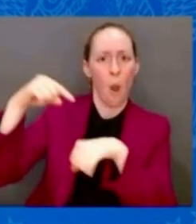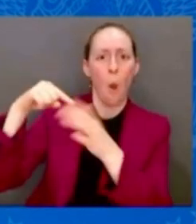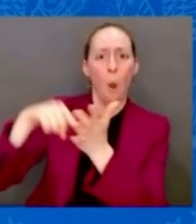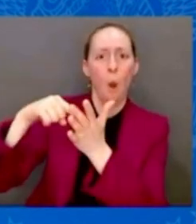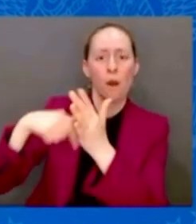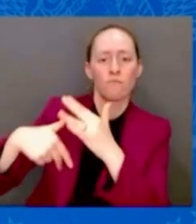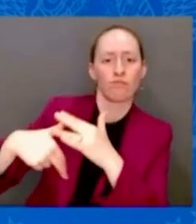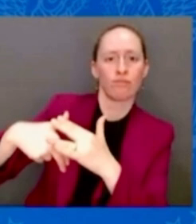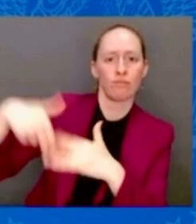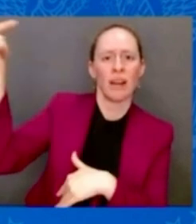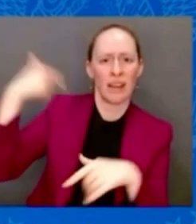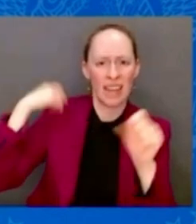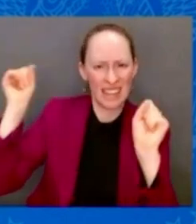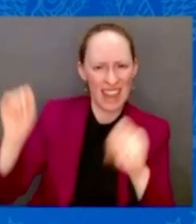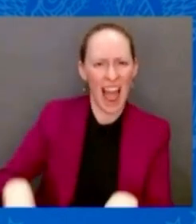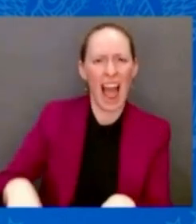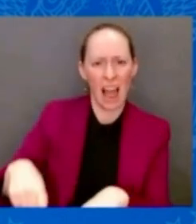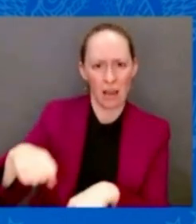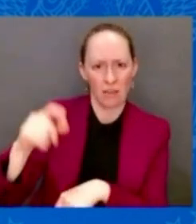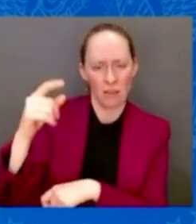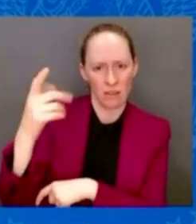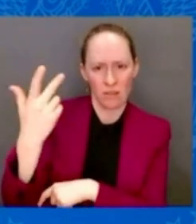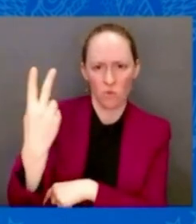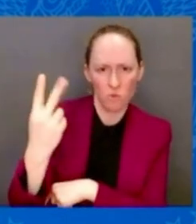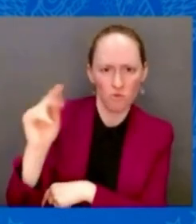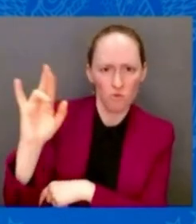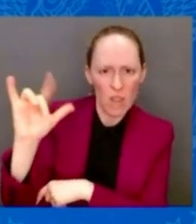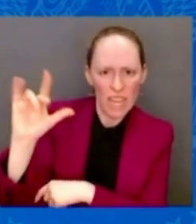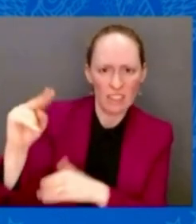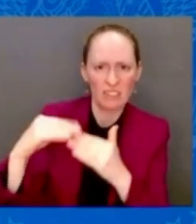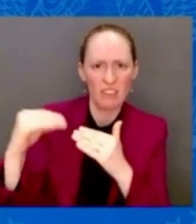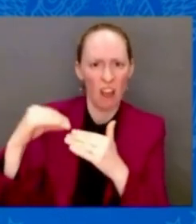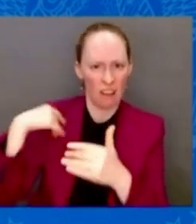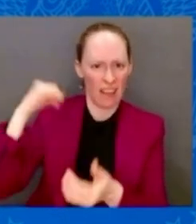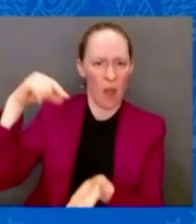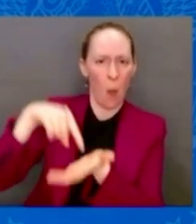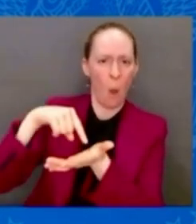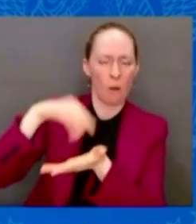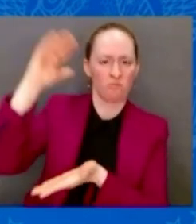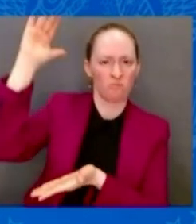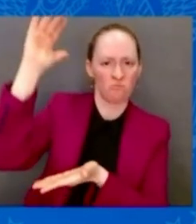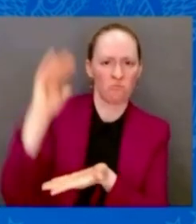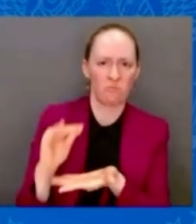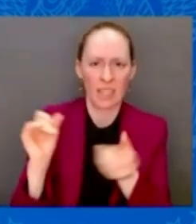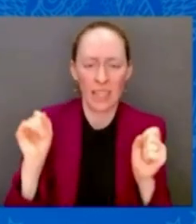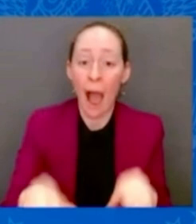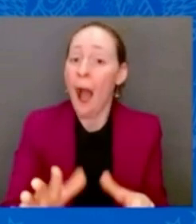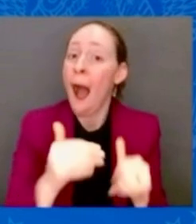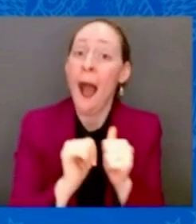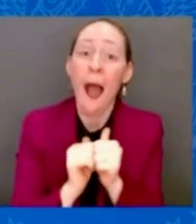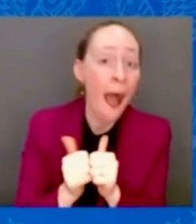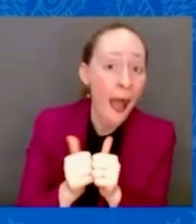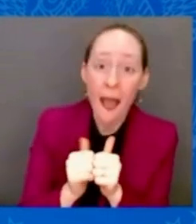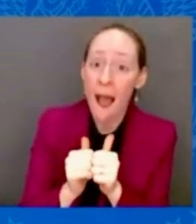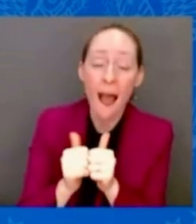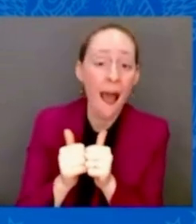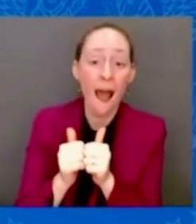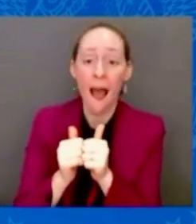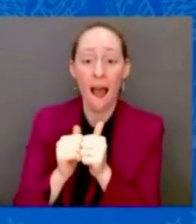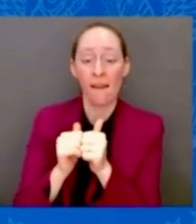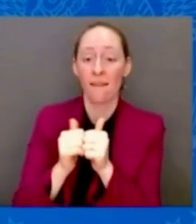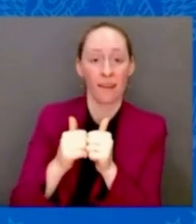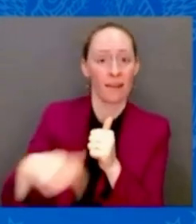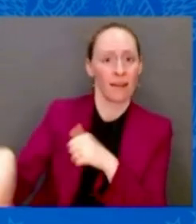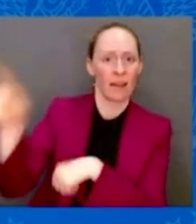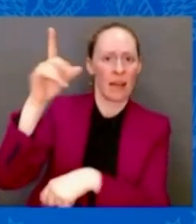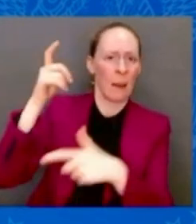For 550 corporations, we made over $40 billion and didn't pay a cent in